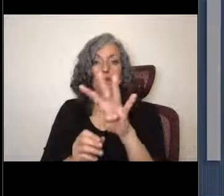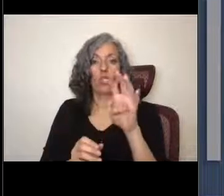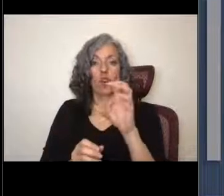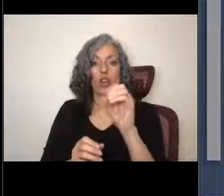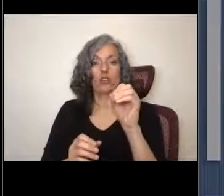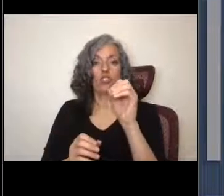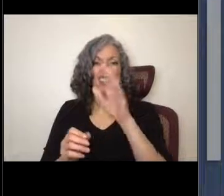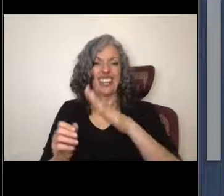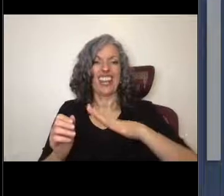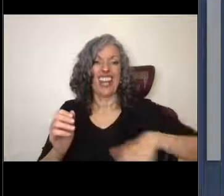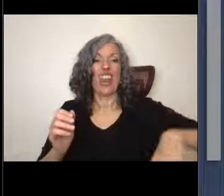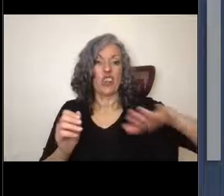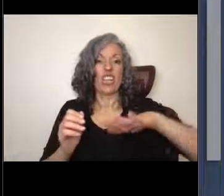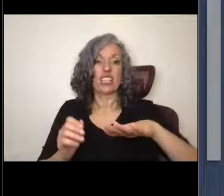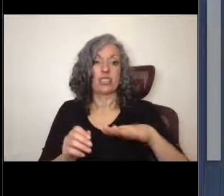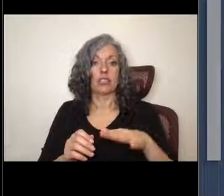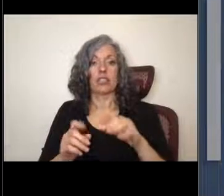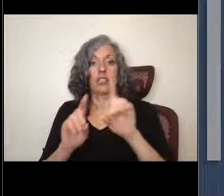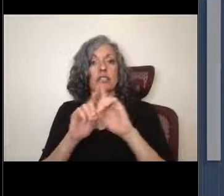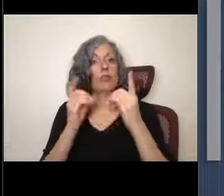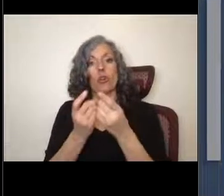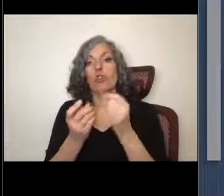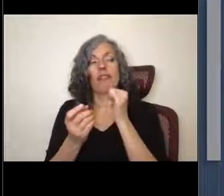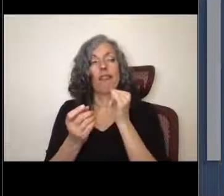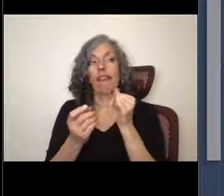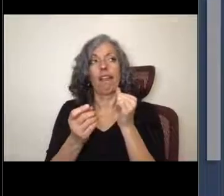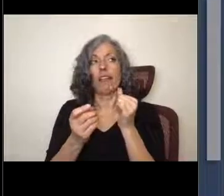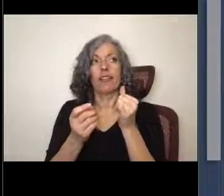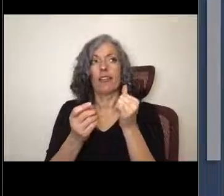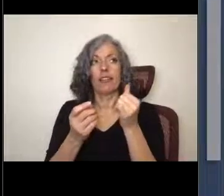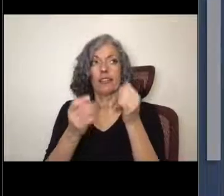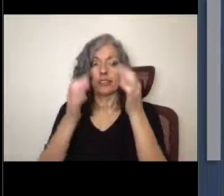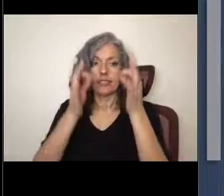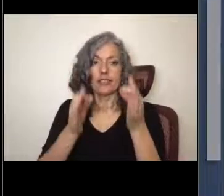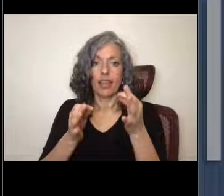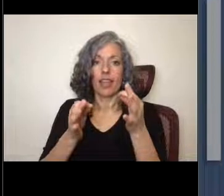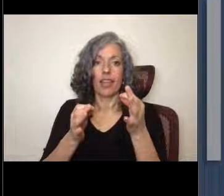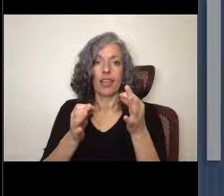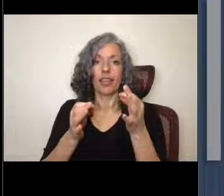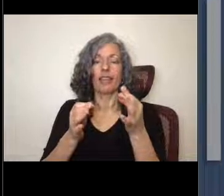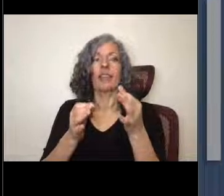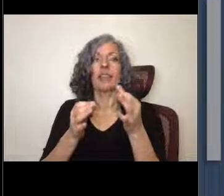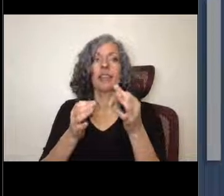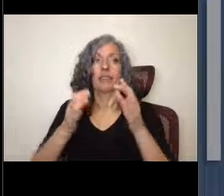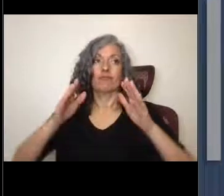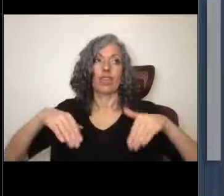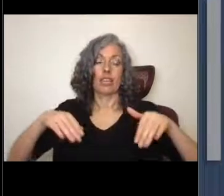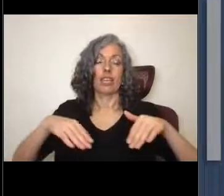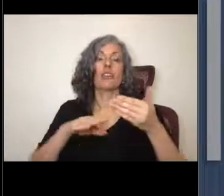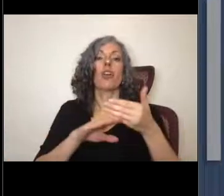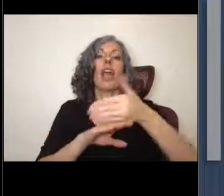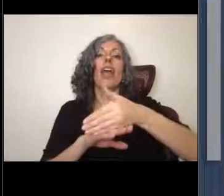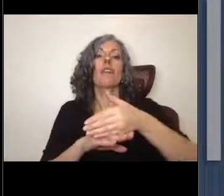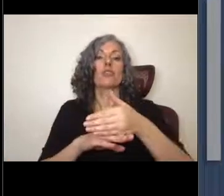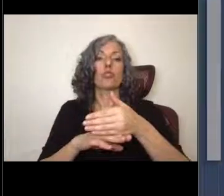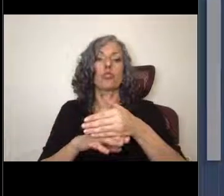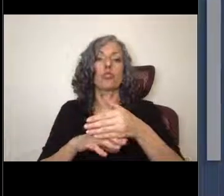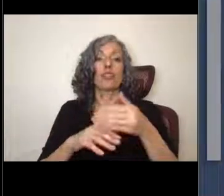locations. The department was not able to determine the final right-of-way needs until the existing property lines were established after the phase was already